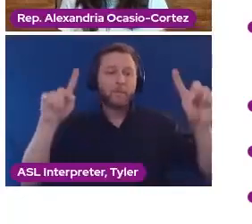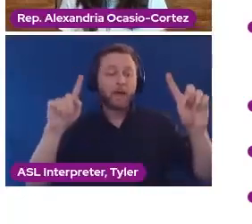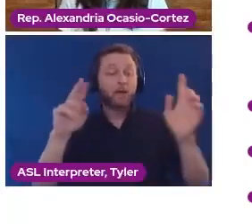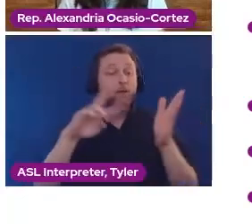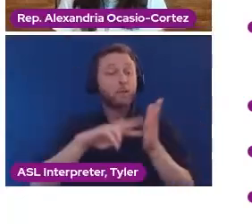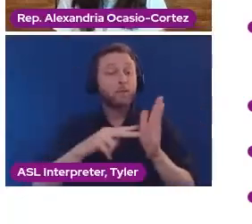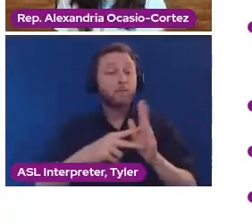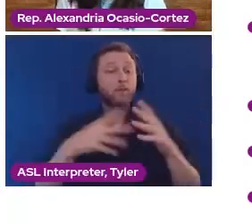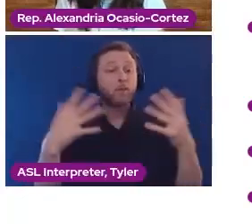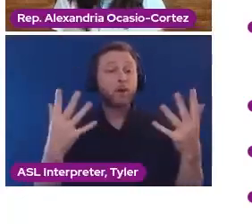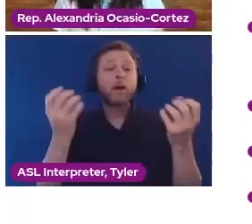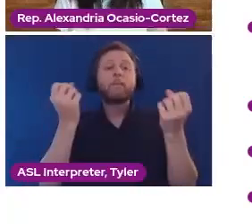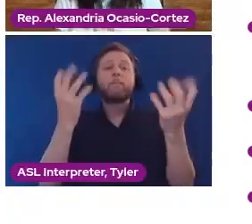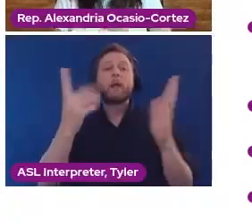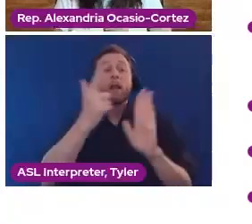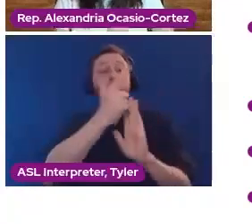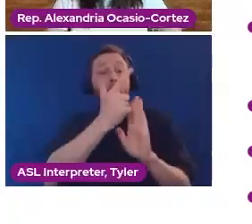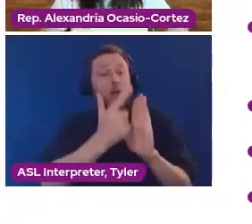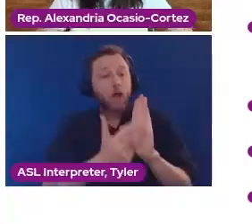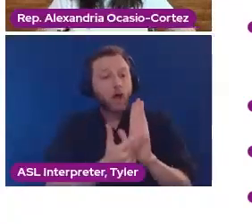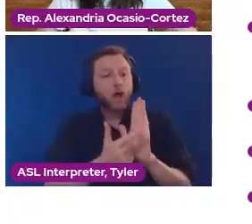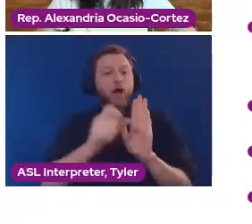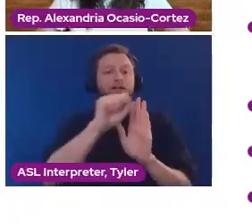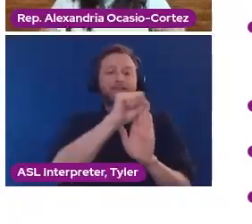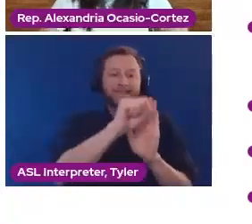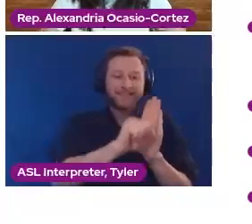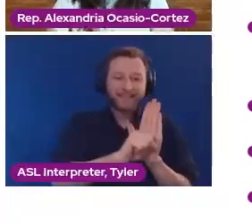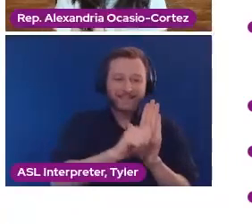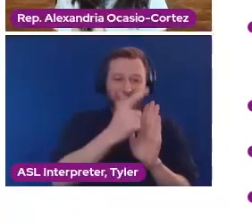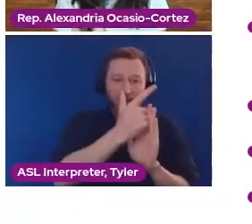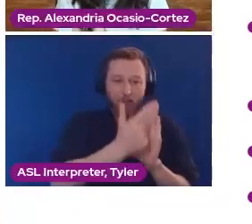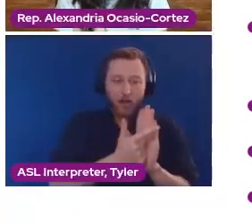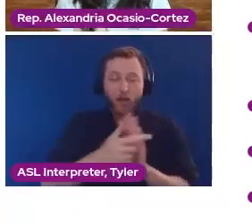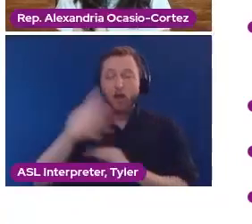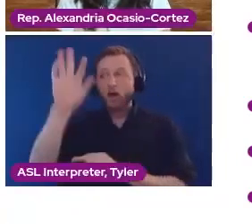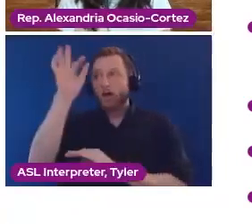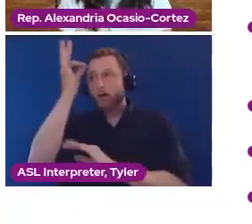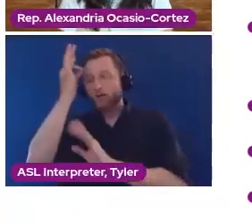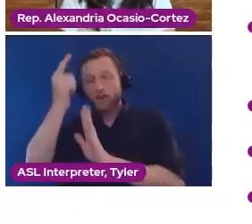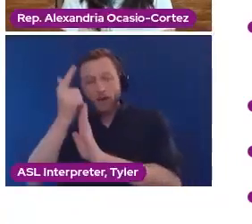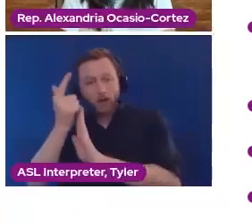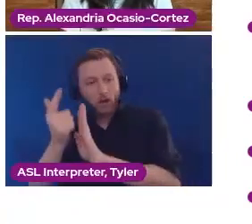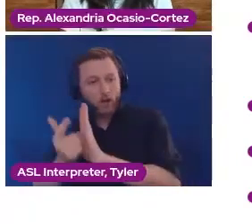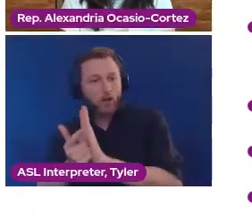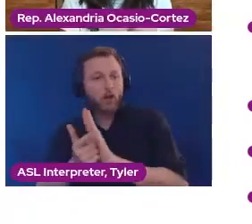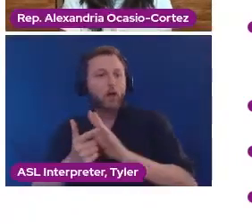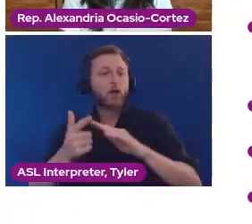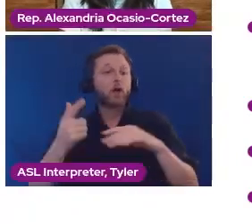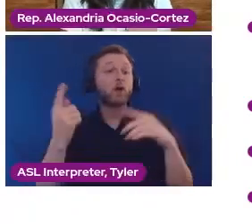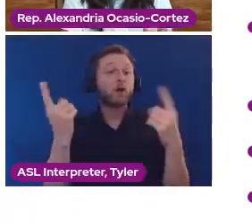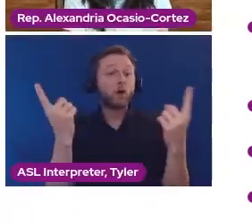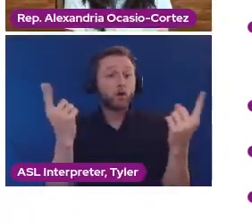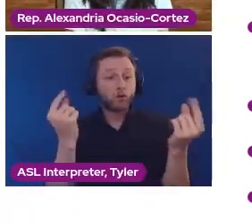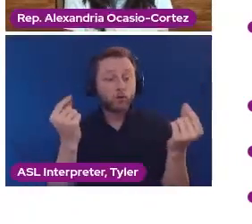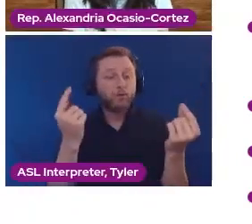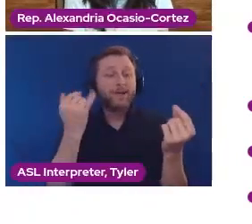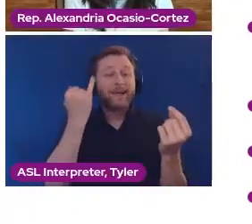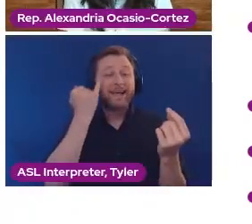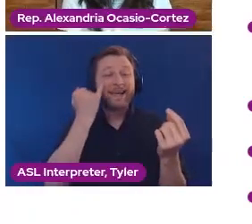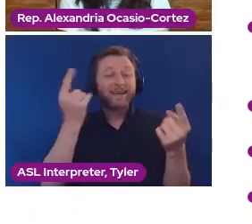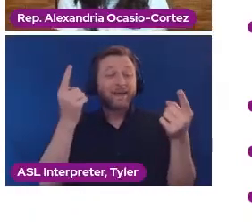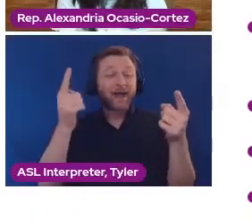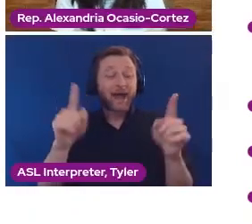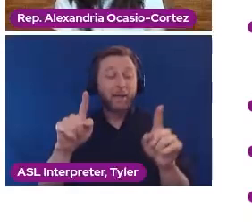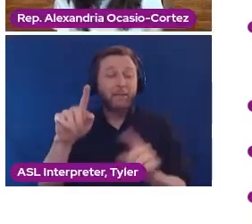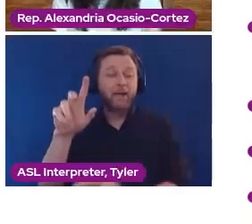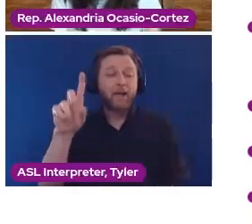federal laws, state and federal laws, only prevent a domestic abuser